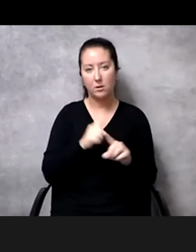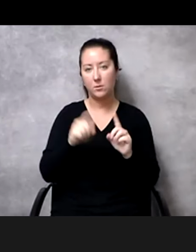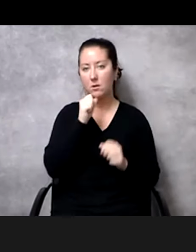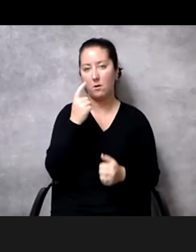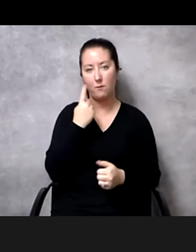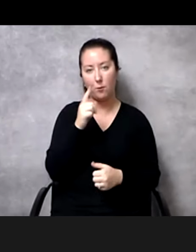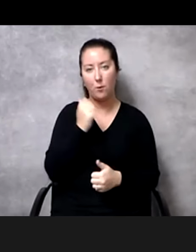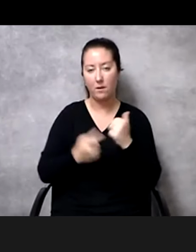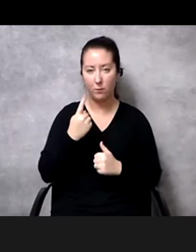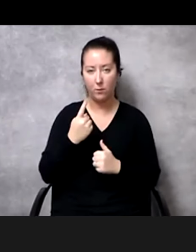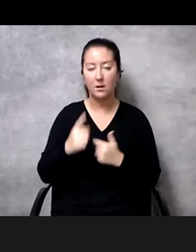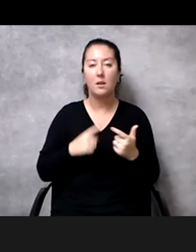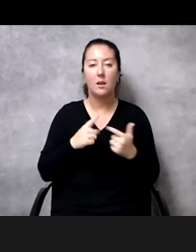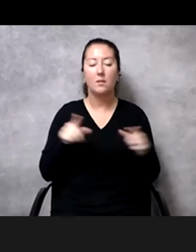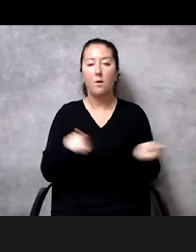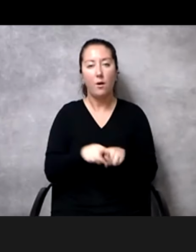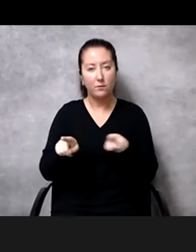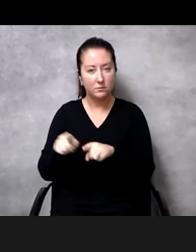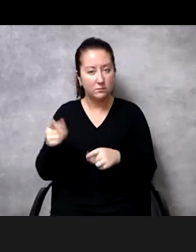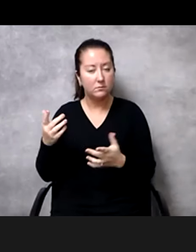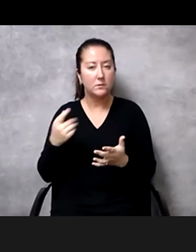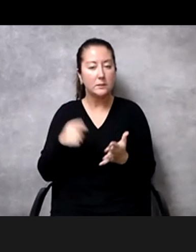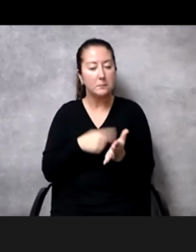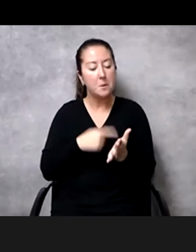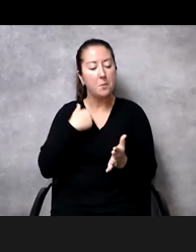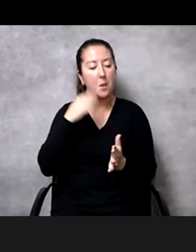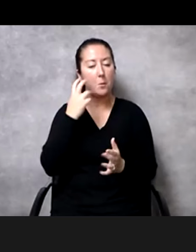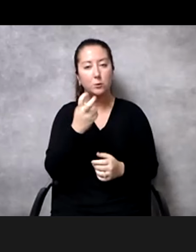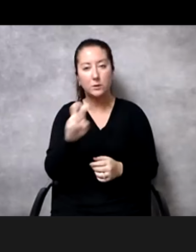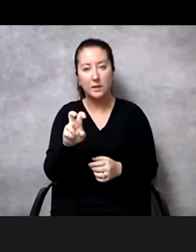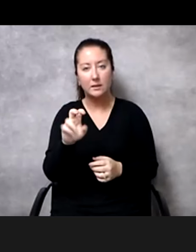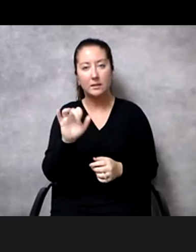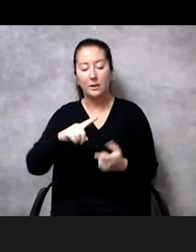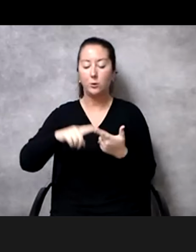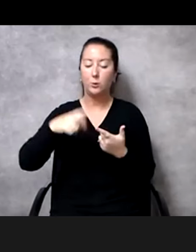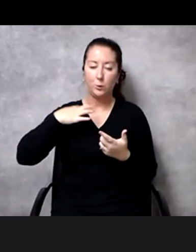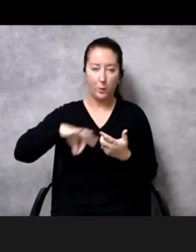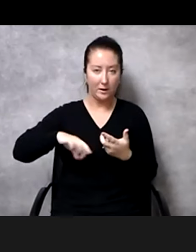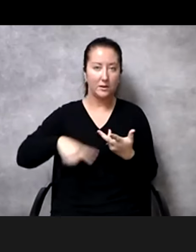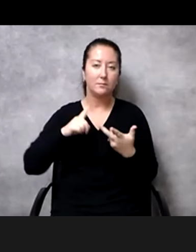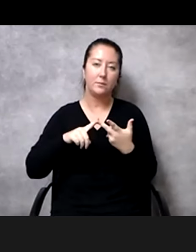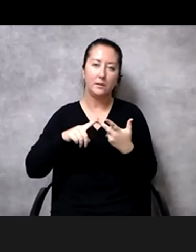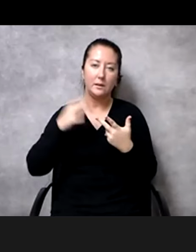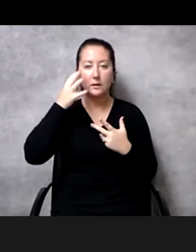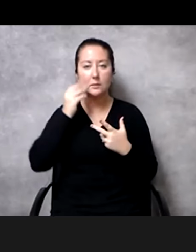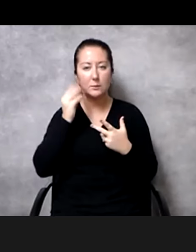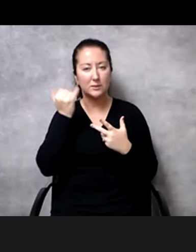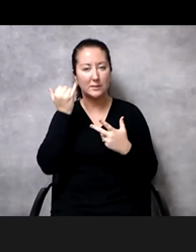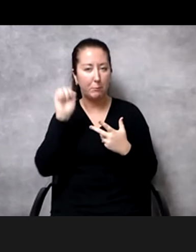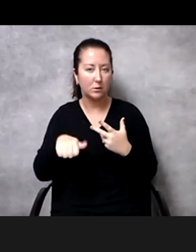else. And then oftentimes I will transition from there to credit to then experience, if possible.